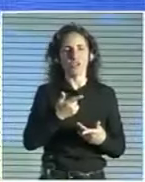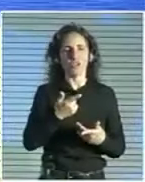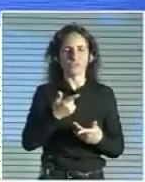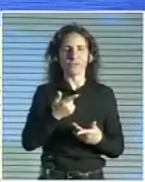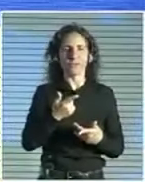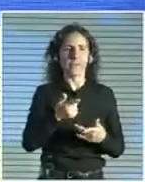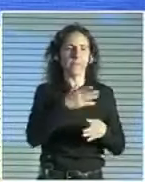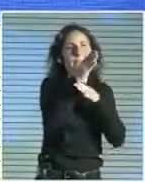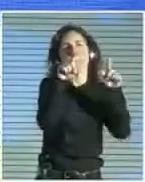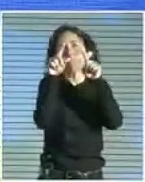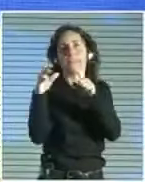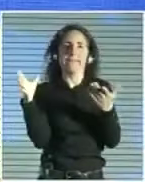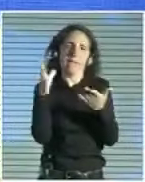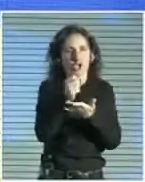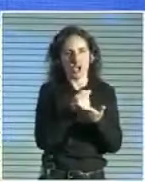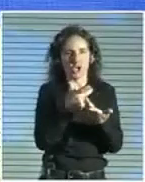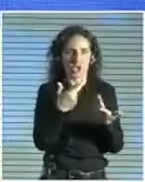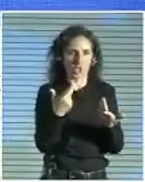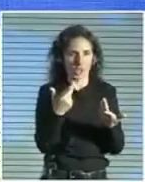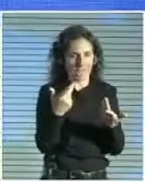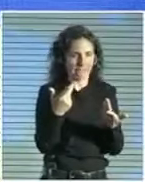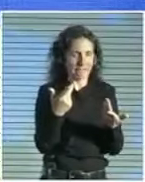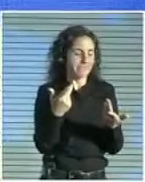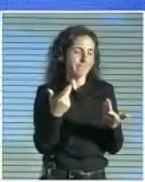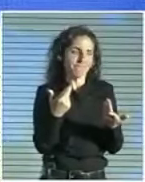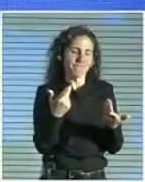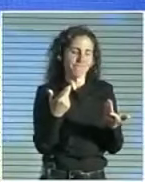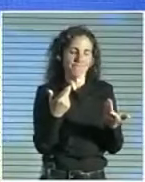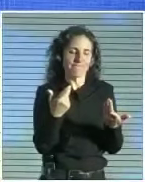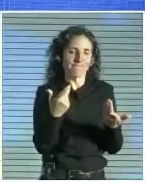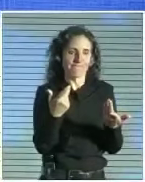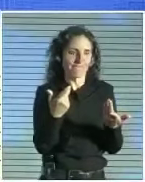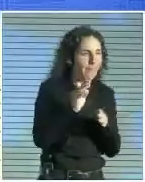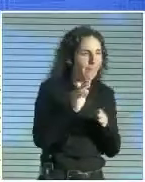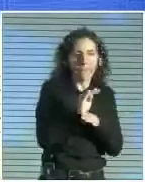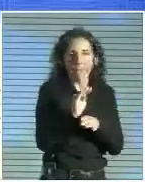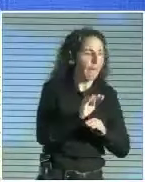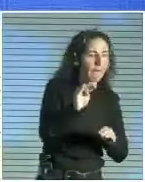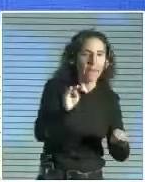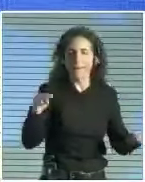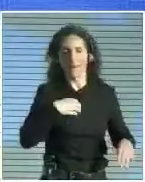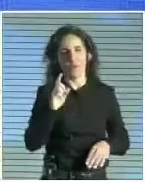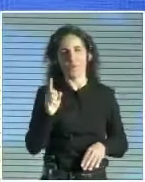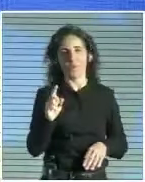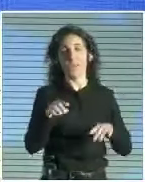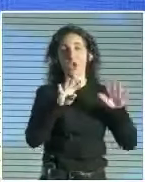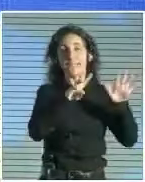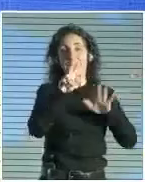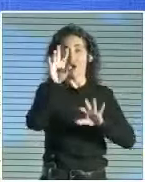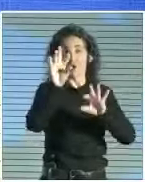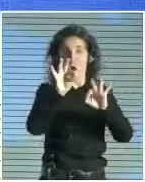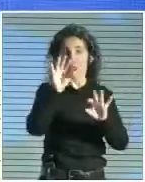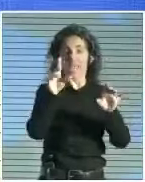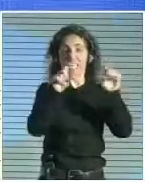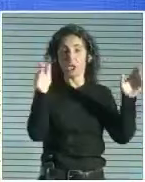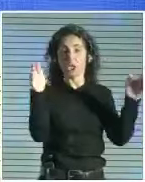by the way, we have 93% of SMEs within the tourism sector. So corporations are